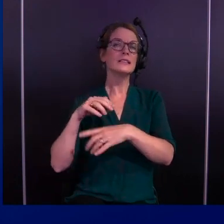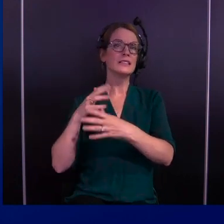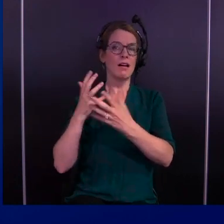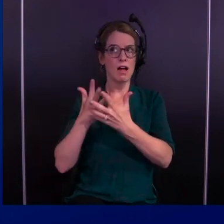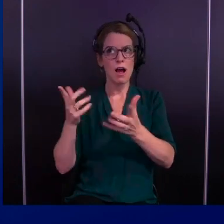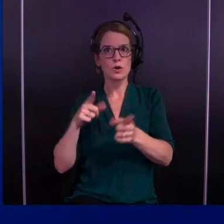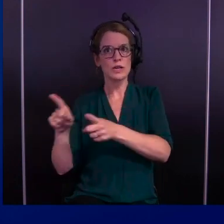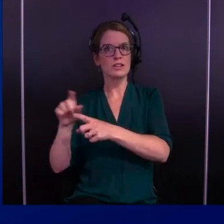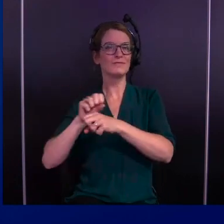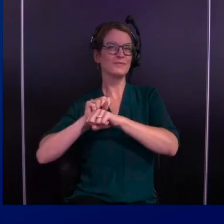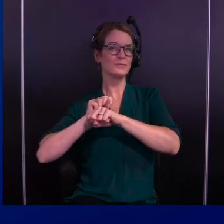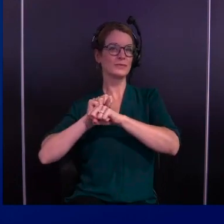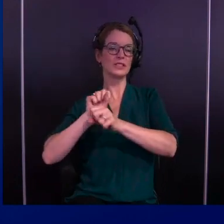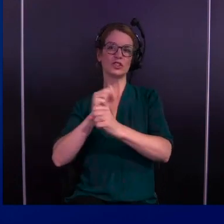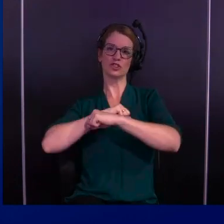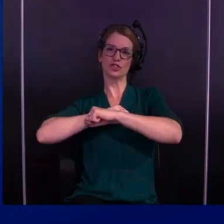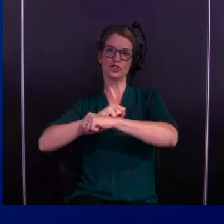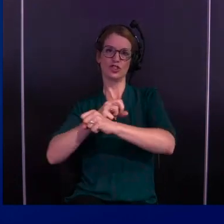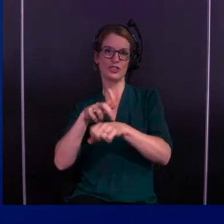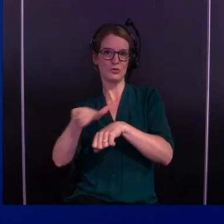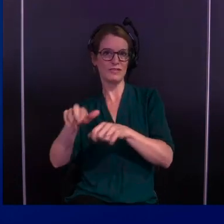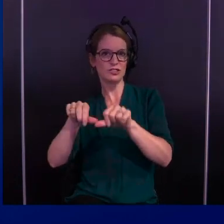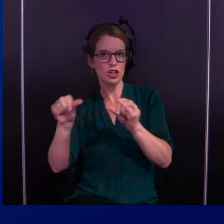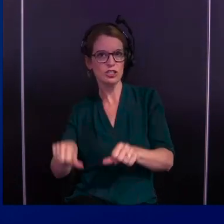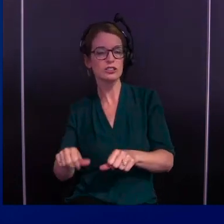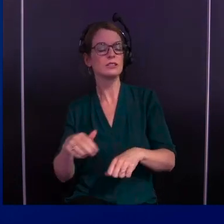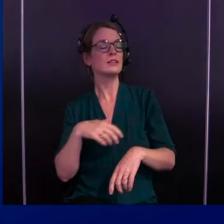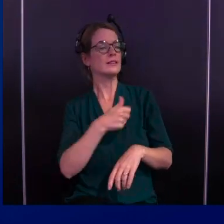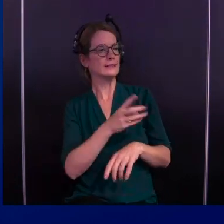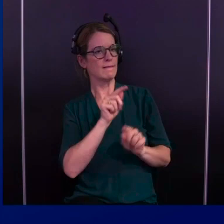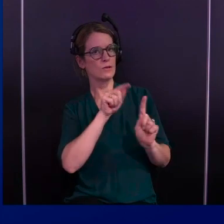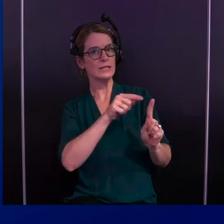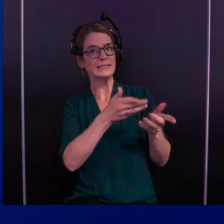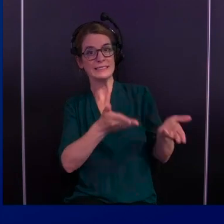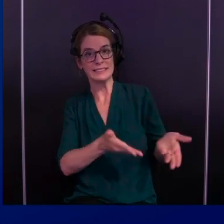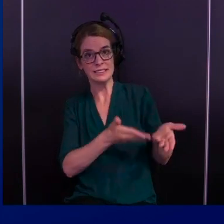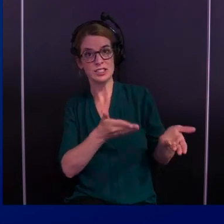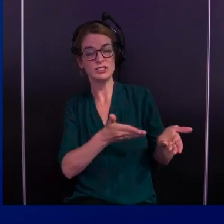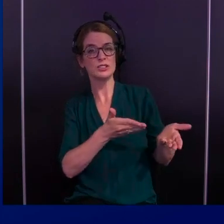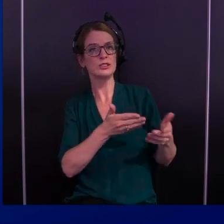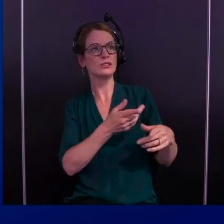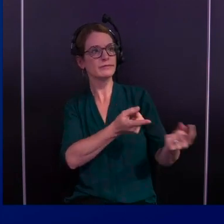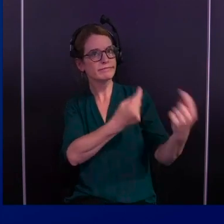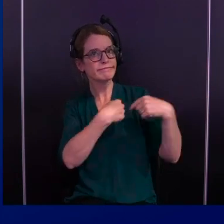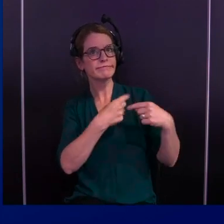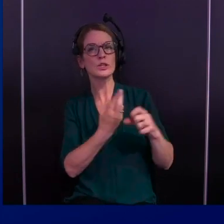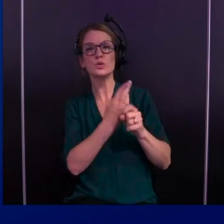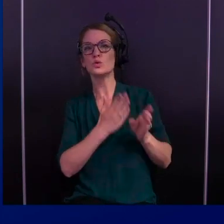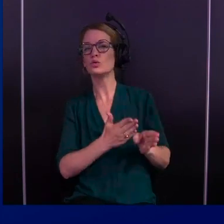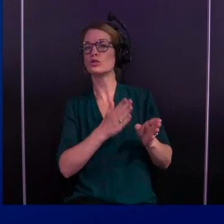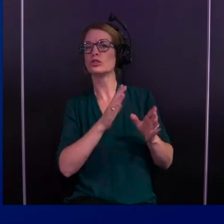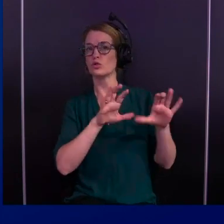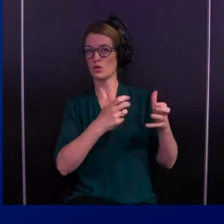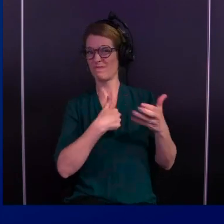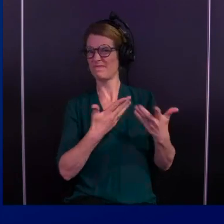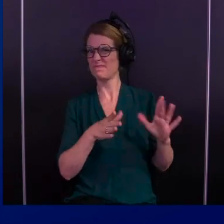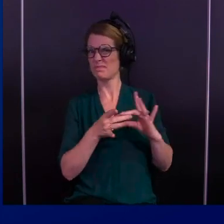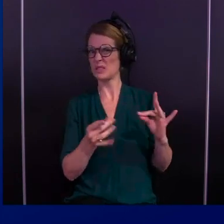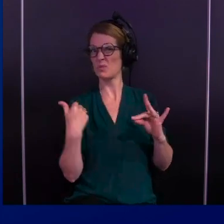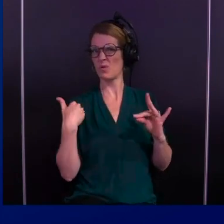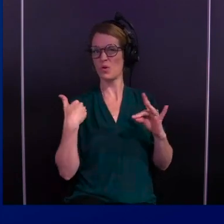got several of the customers that I'm working with that are here, and they're attending that user group that I was telling you about. So I'll